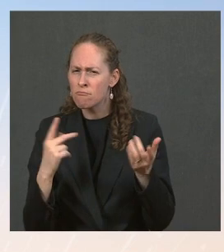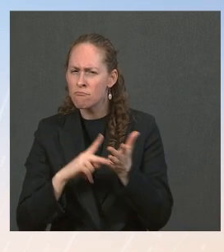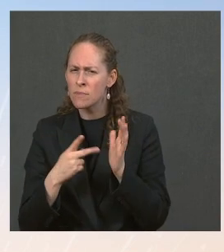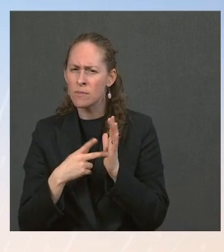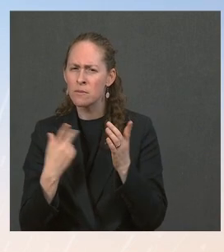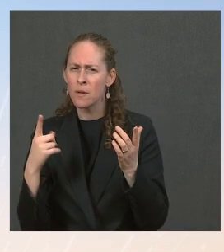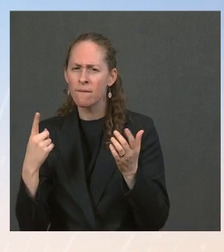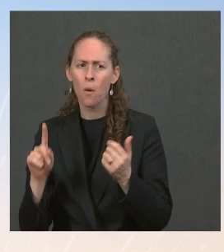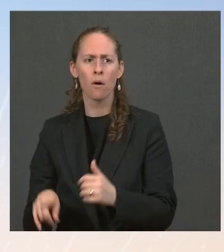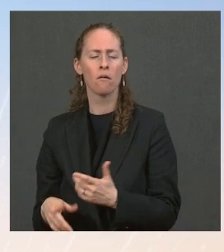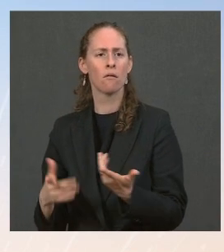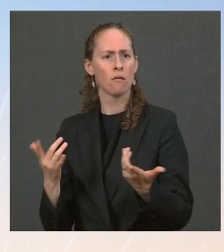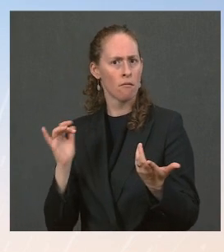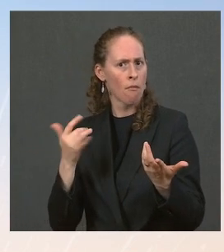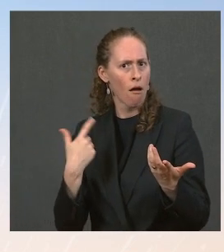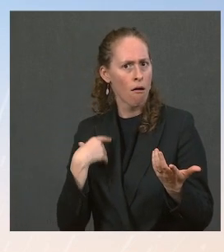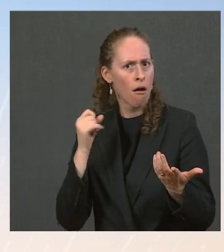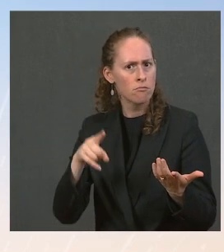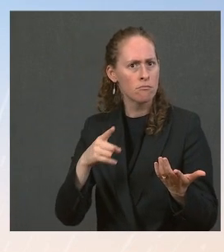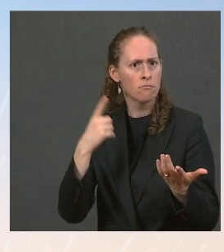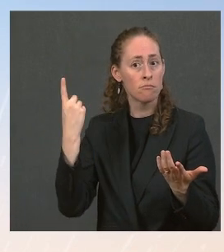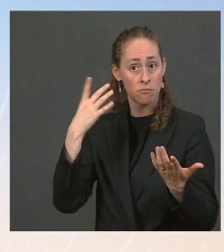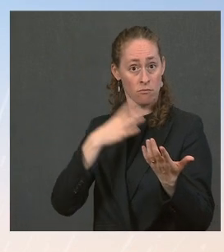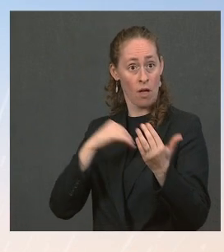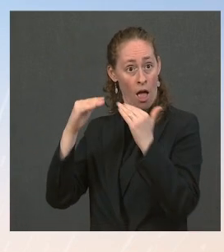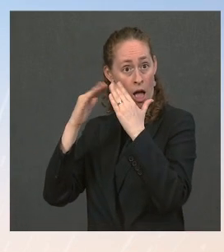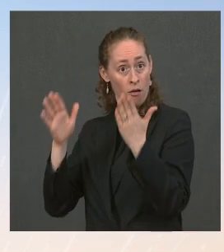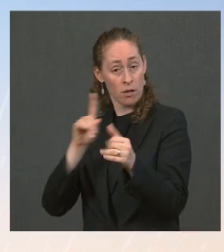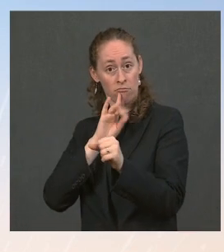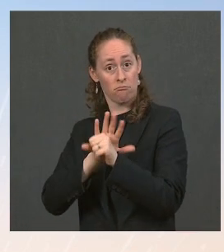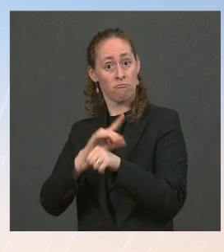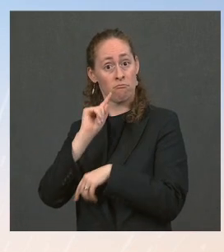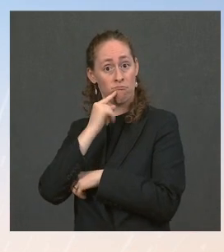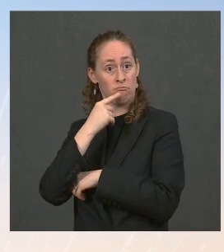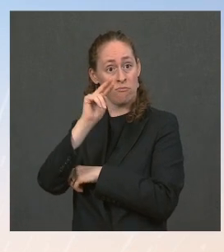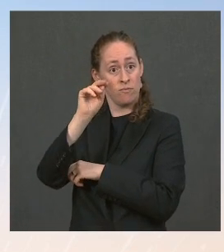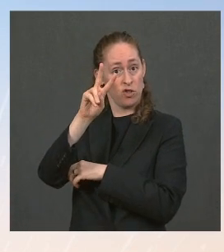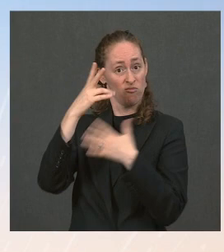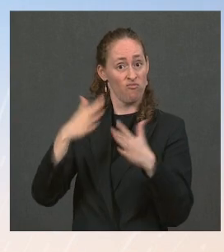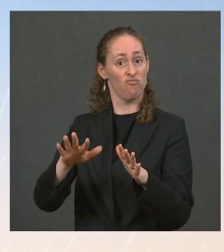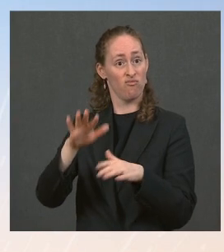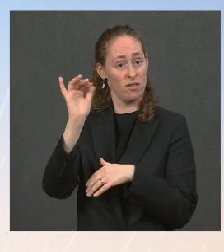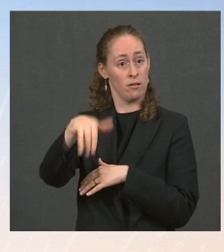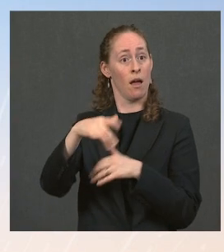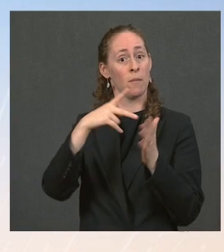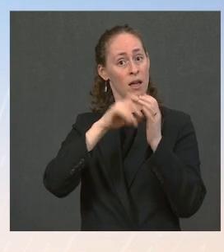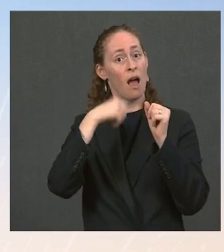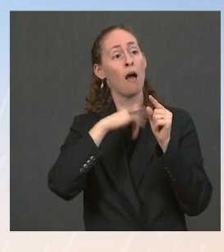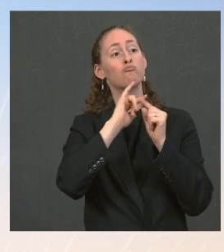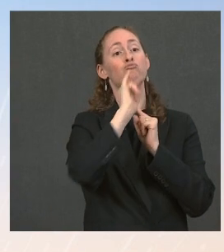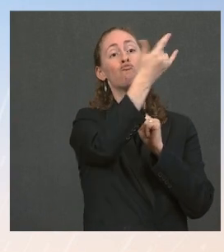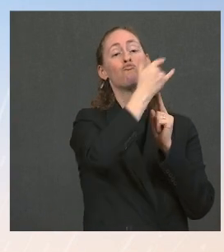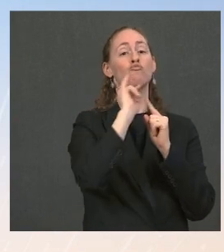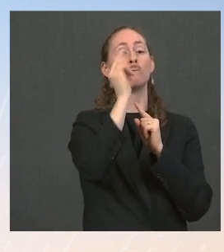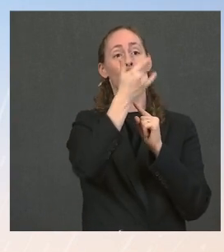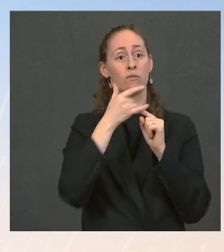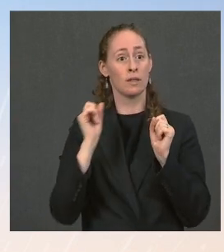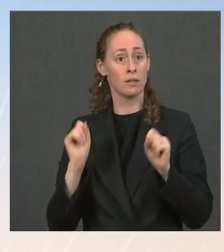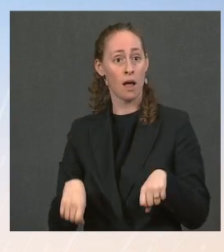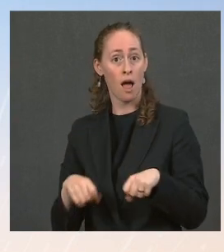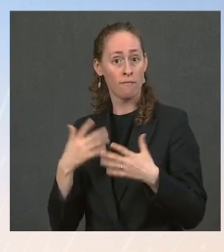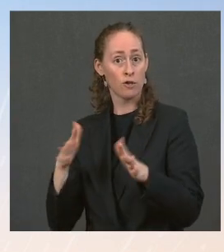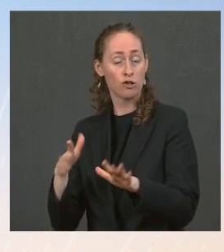what I'm asking. Is the White House committed to the early November deadline? Because November is control, a we were in control of when we announced it